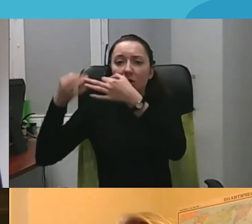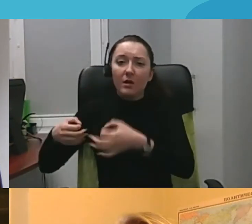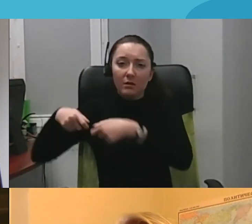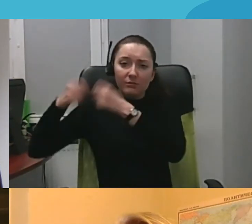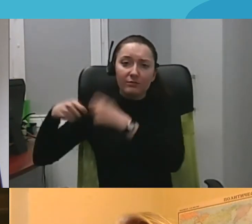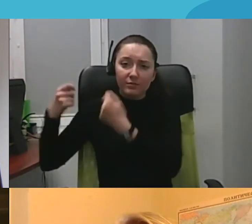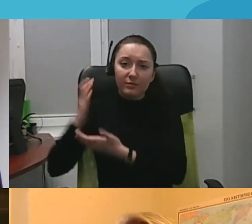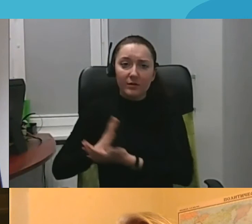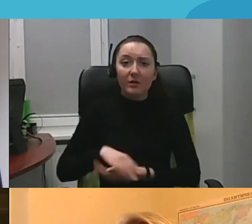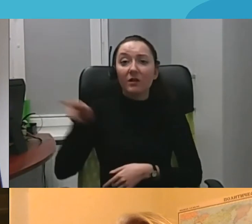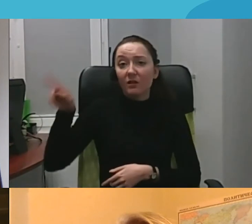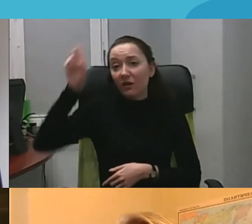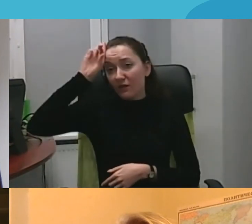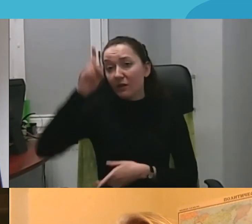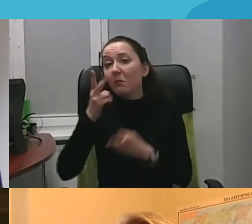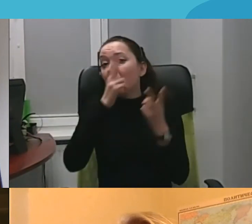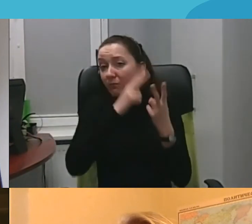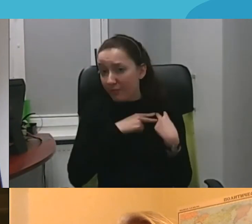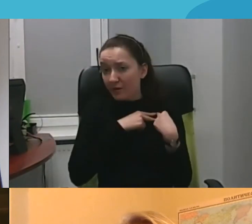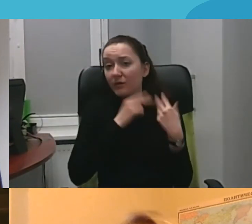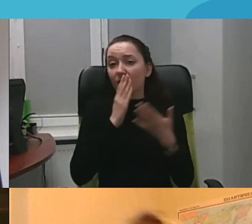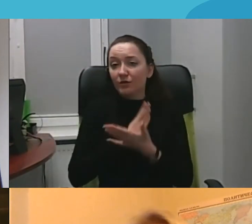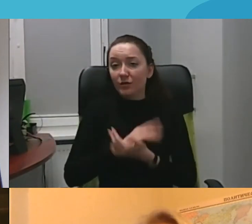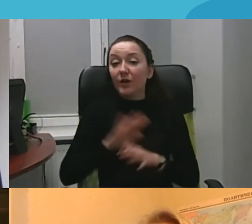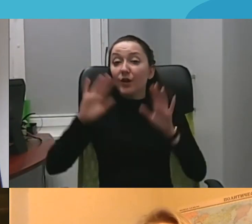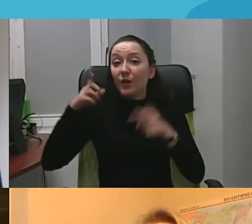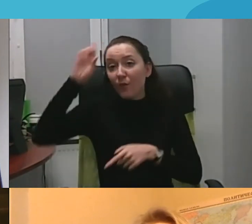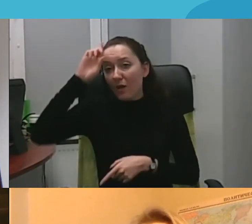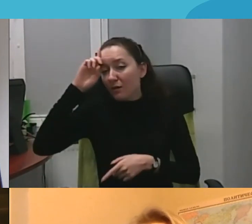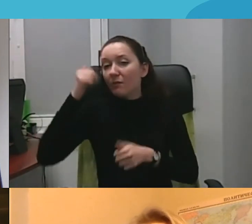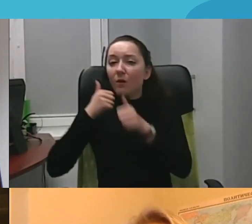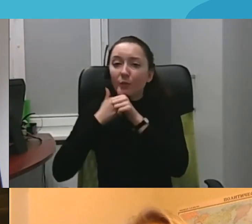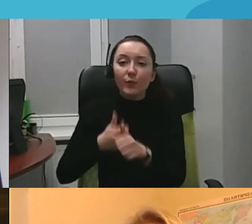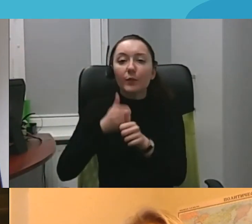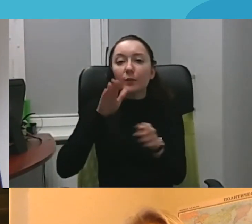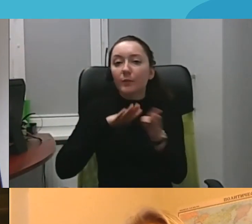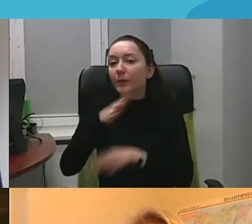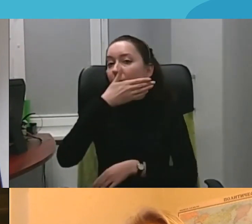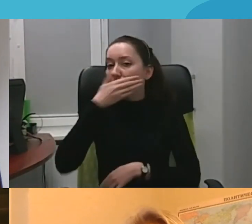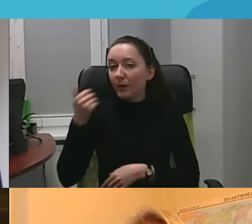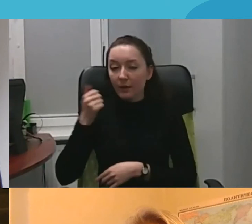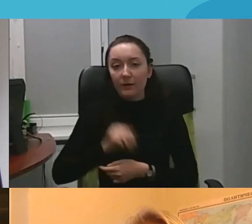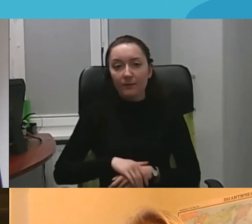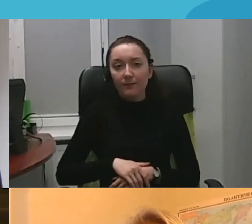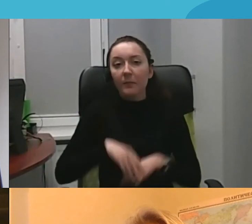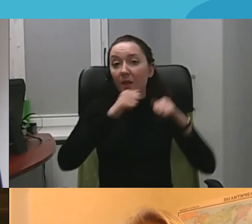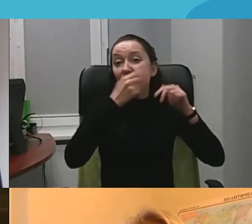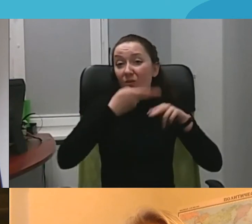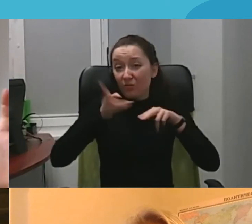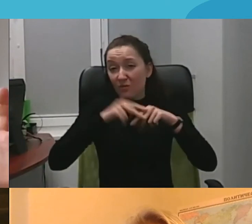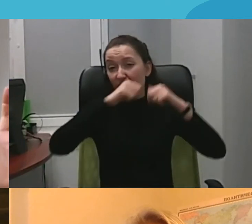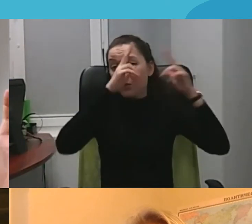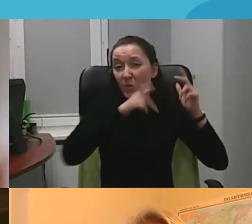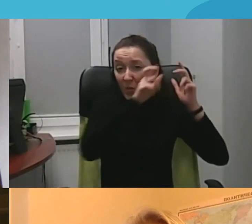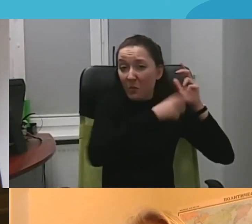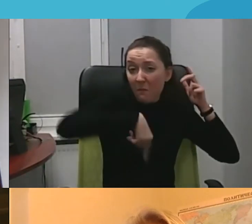institutions. And if they do fail, I think that's the reason why the international institutions are out there. But